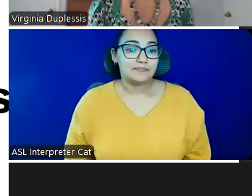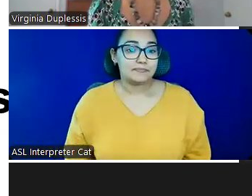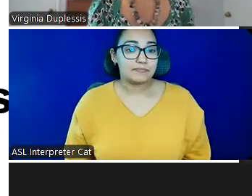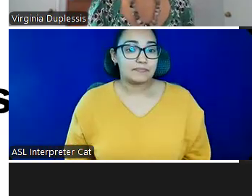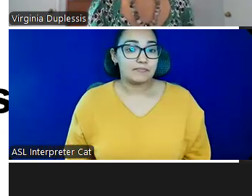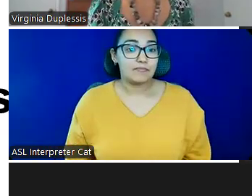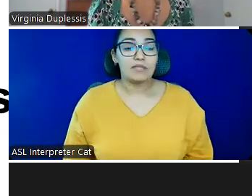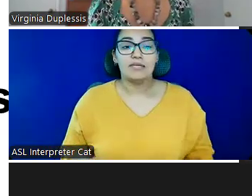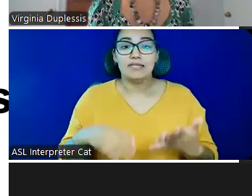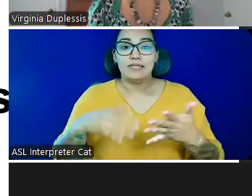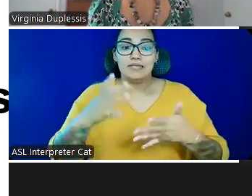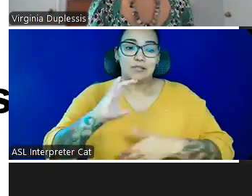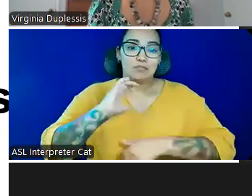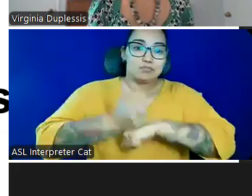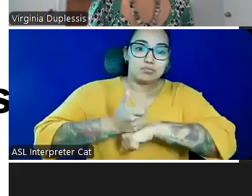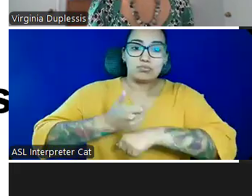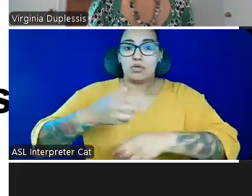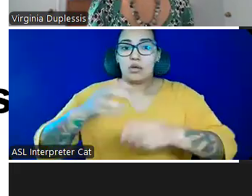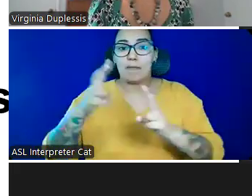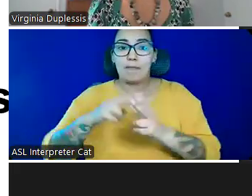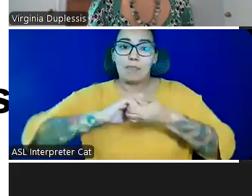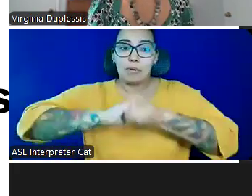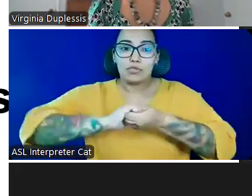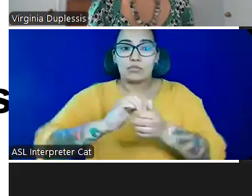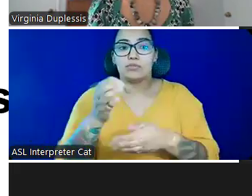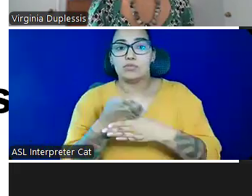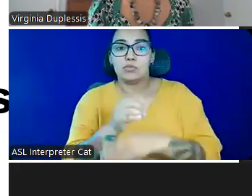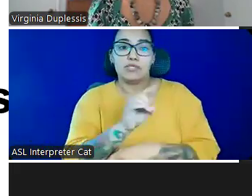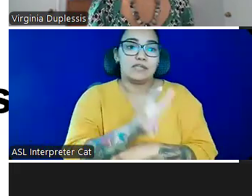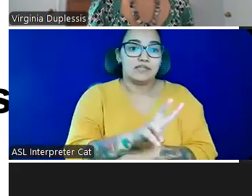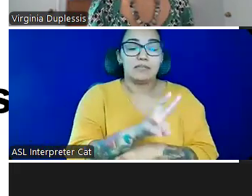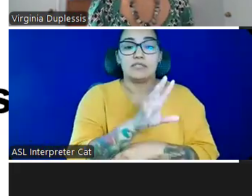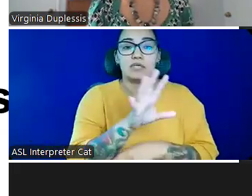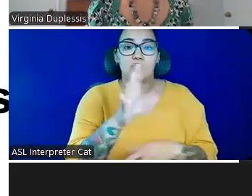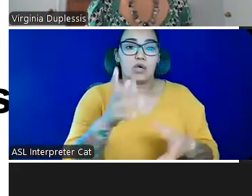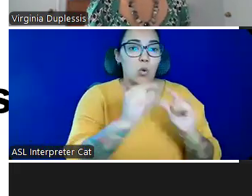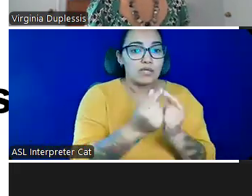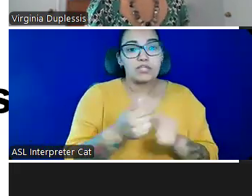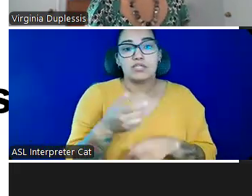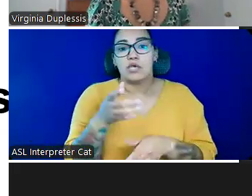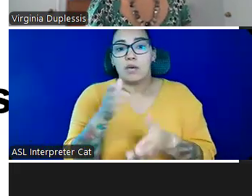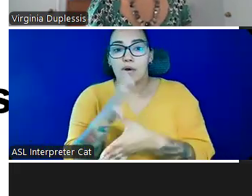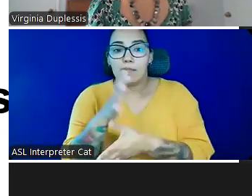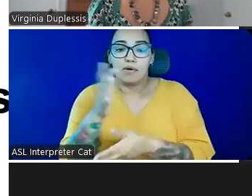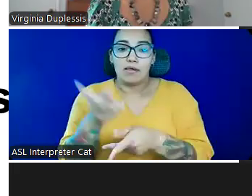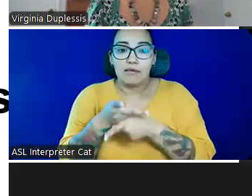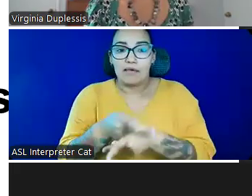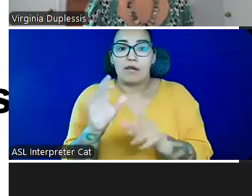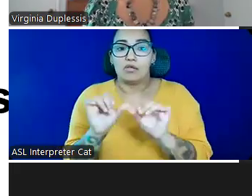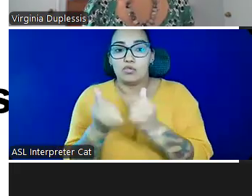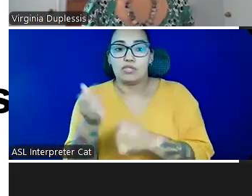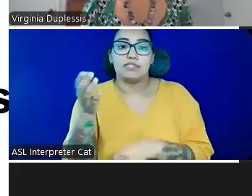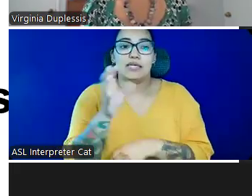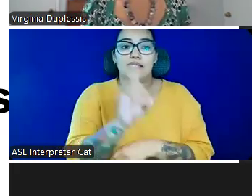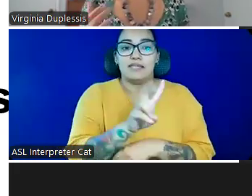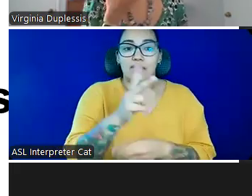Building partnerships between domestic violence coalitions, primary care associations, and domestic violence programs / health centers is a